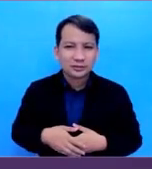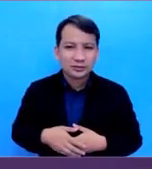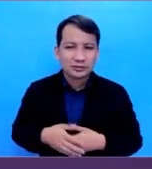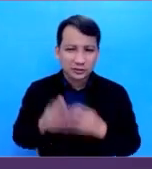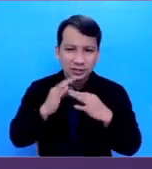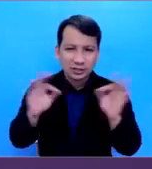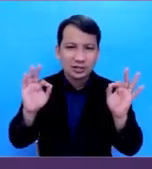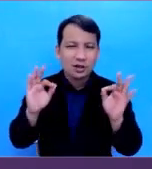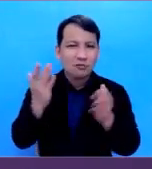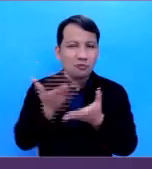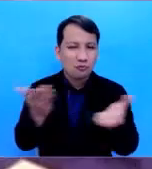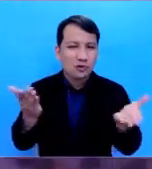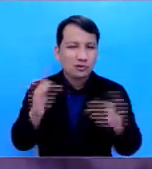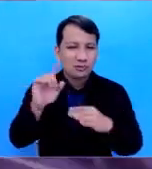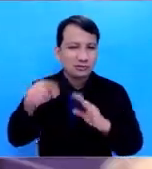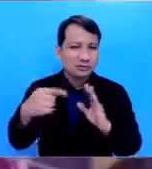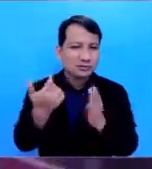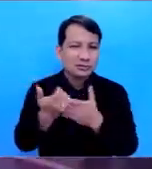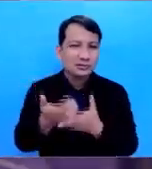section.